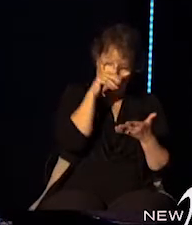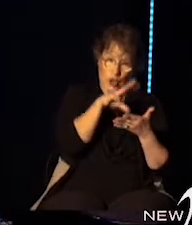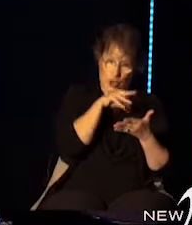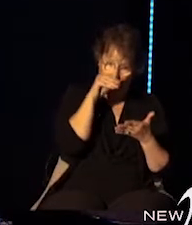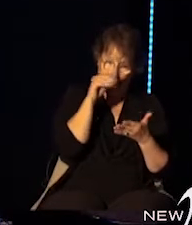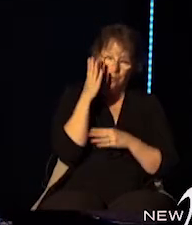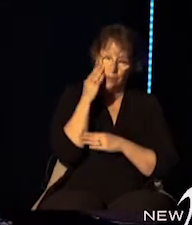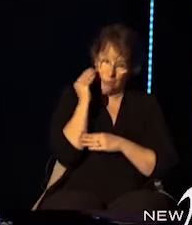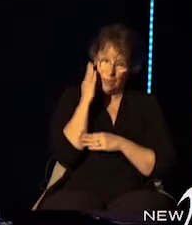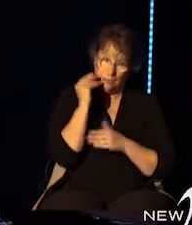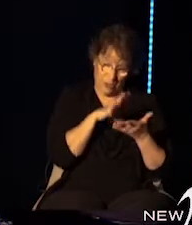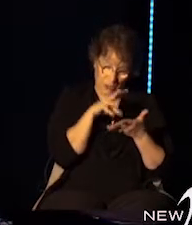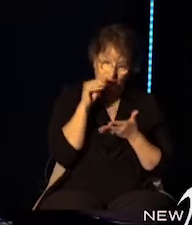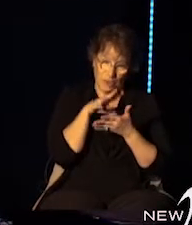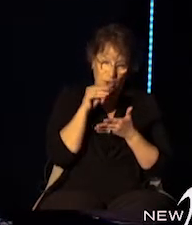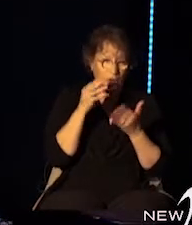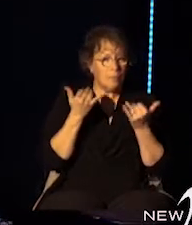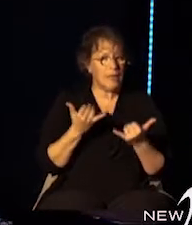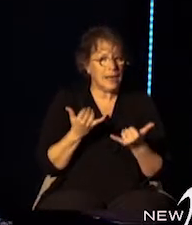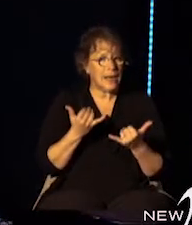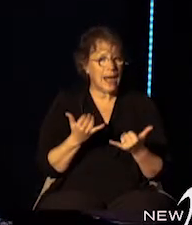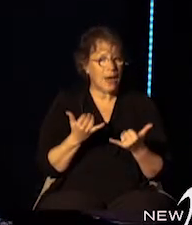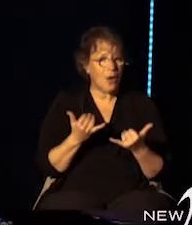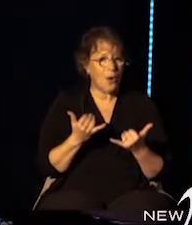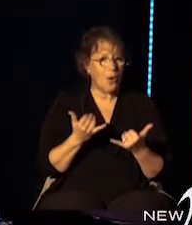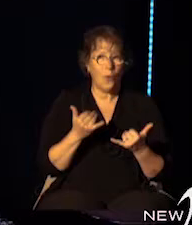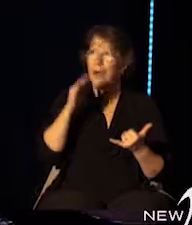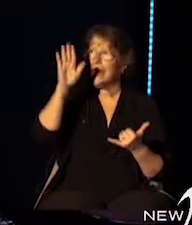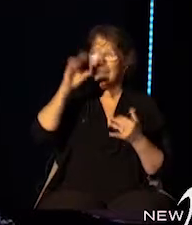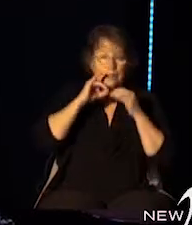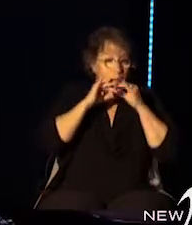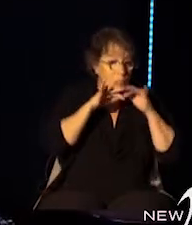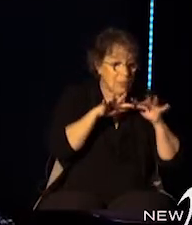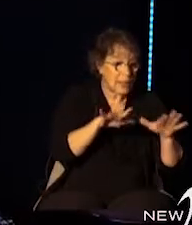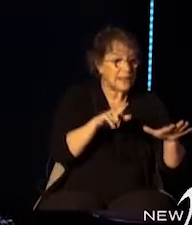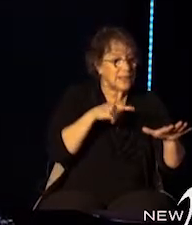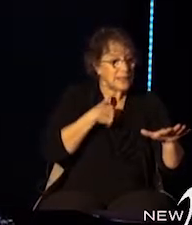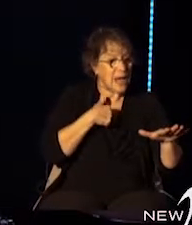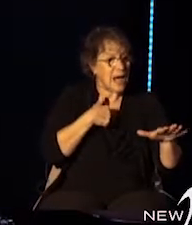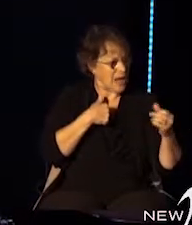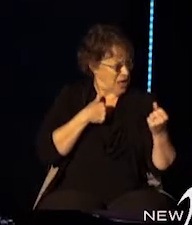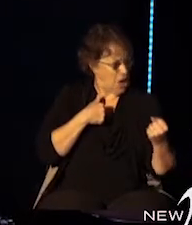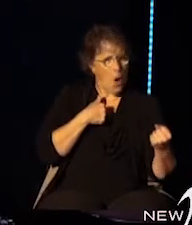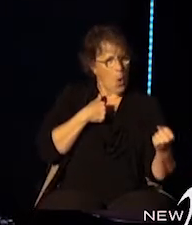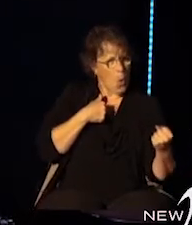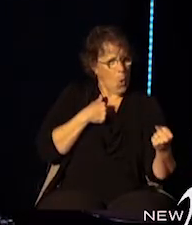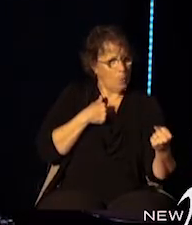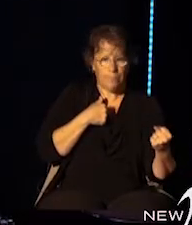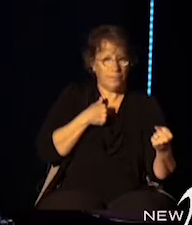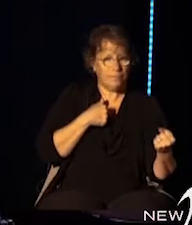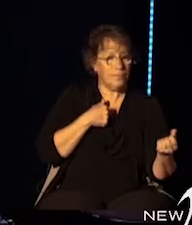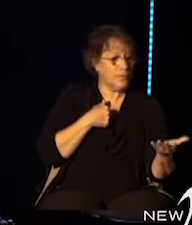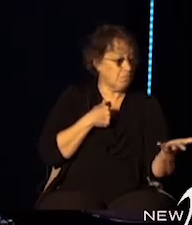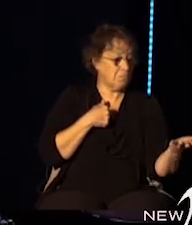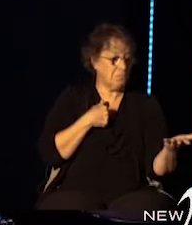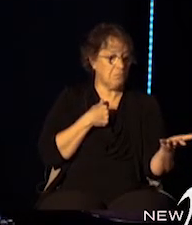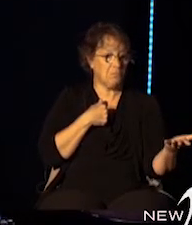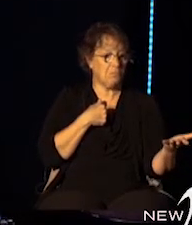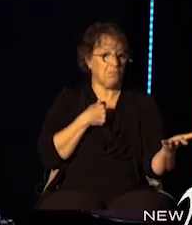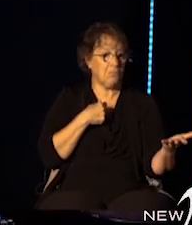me, I hold His blessings loosely. I literally thought I was going to live in the first home we bought until I died.